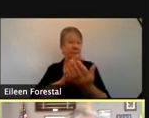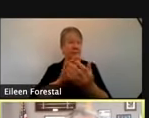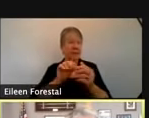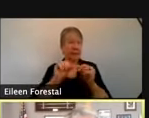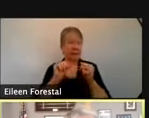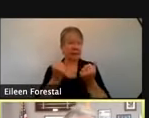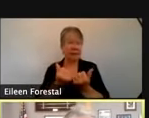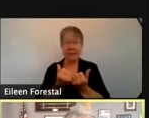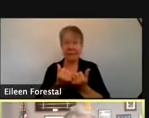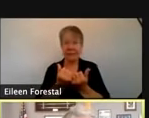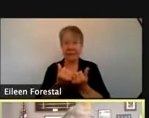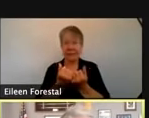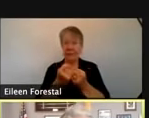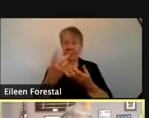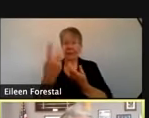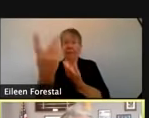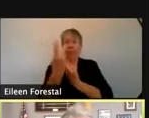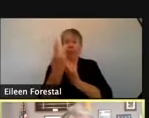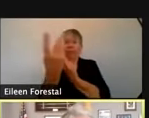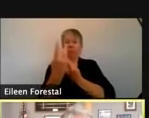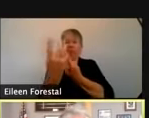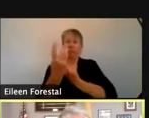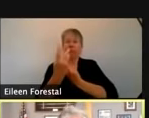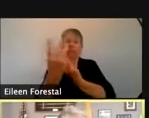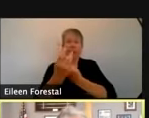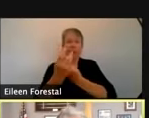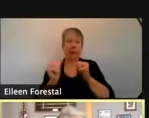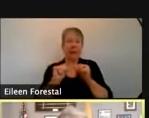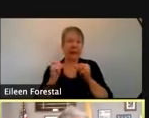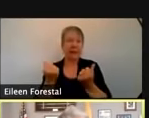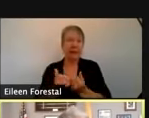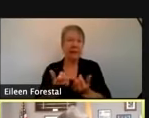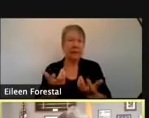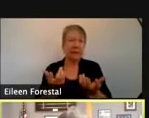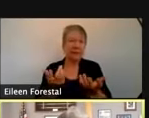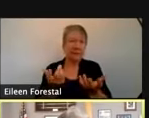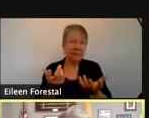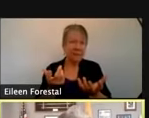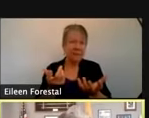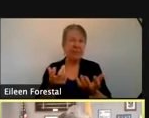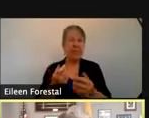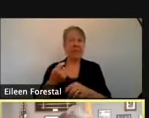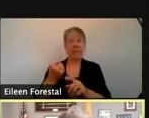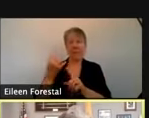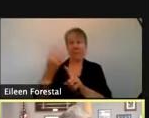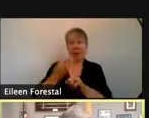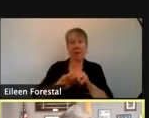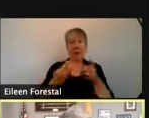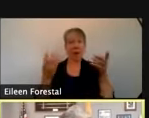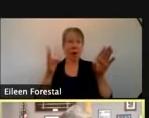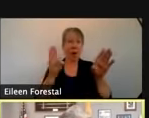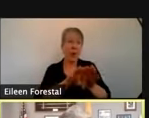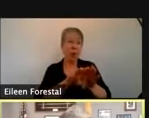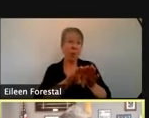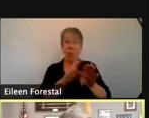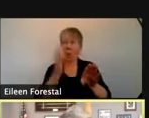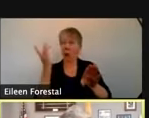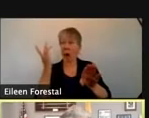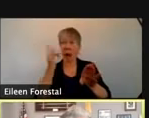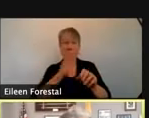nearly 4-month closure due to COVID, our reopening plan set 4 priorities to keep people on the